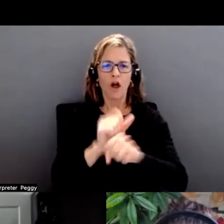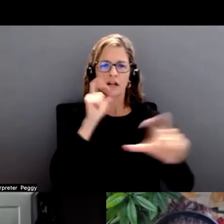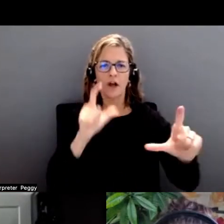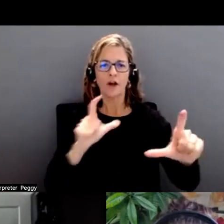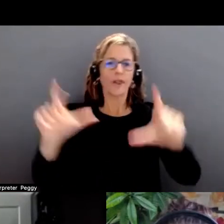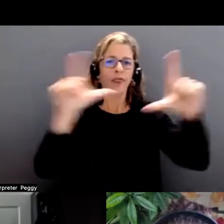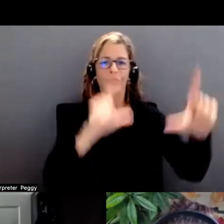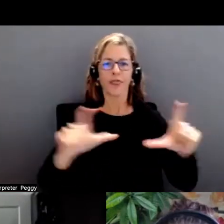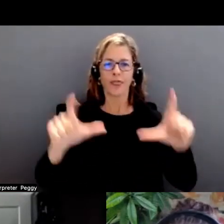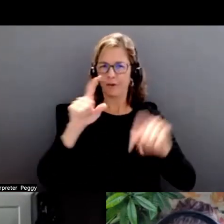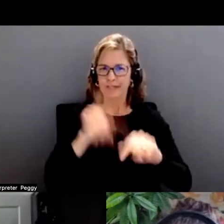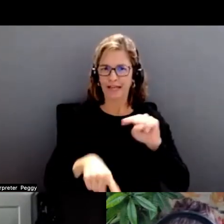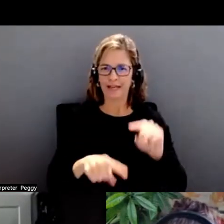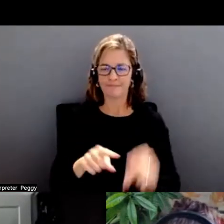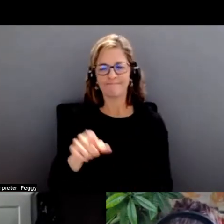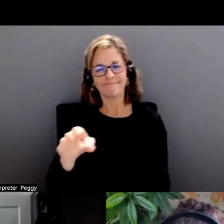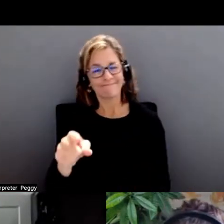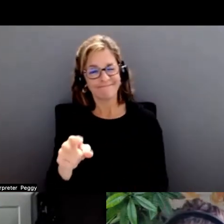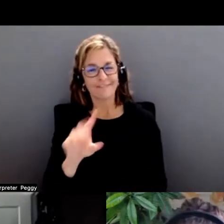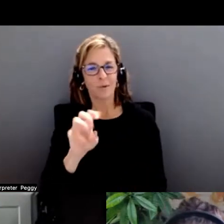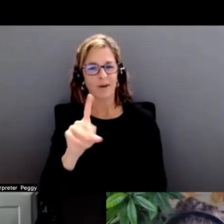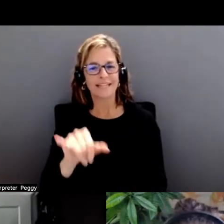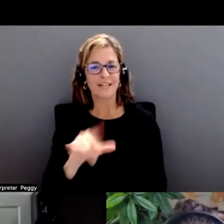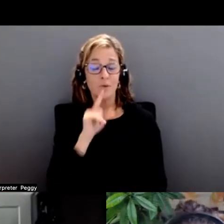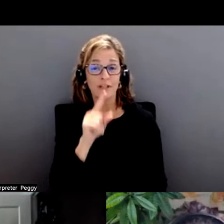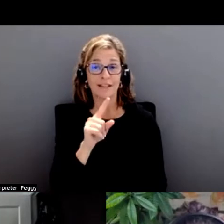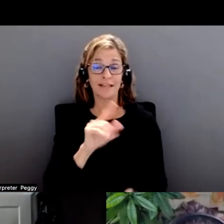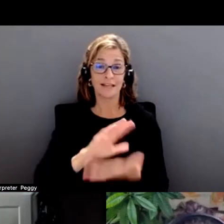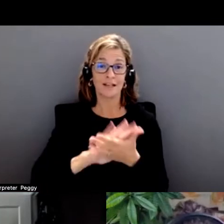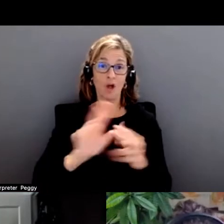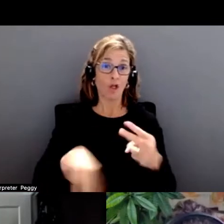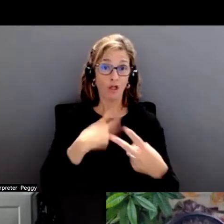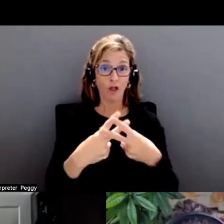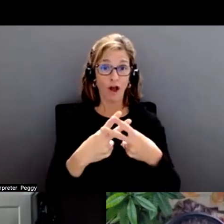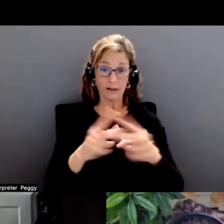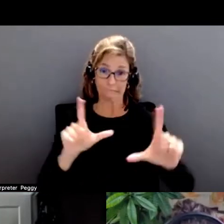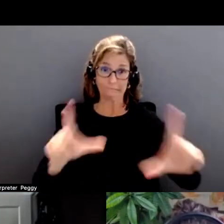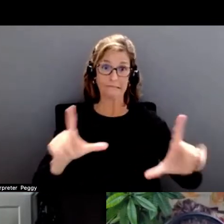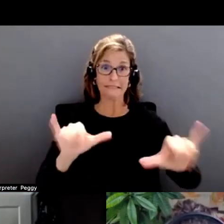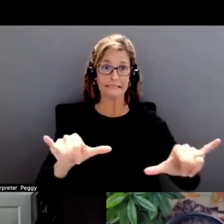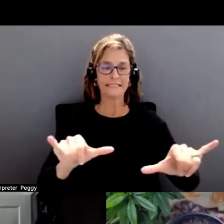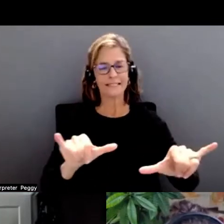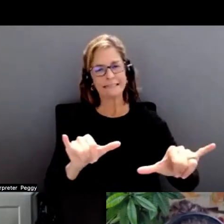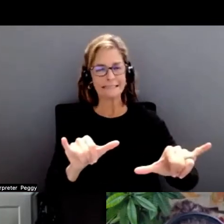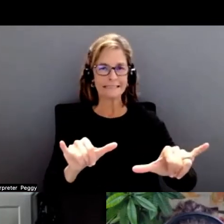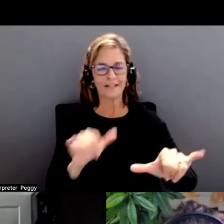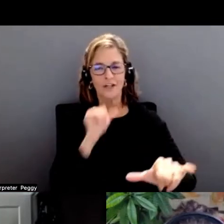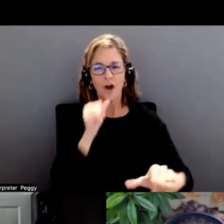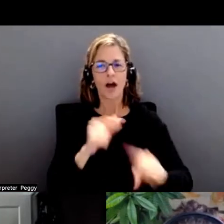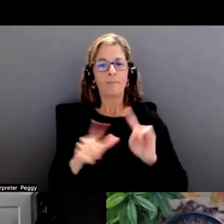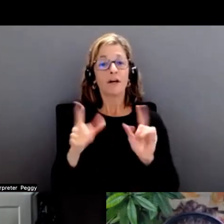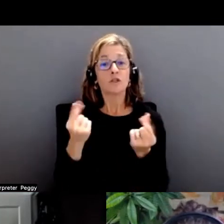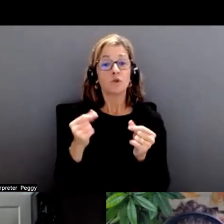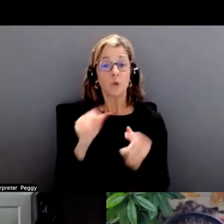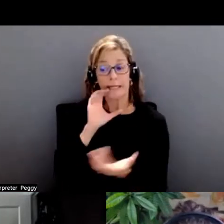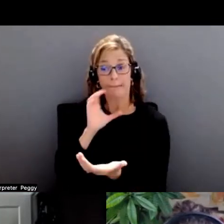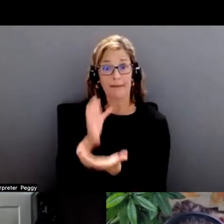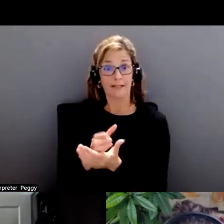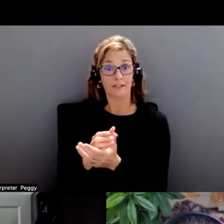So technically, there's not a way to lock it, but you can take an image